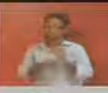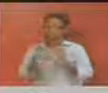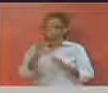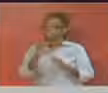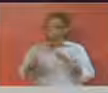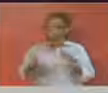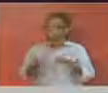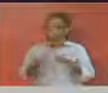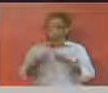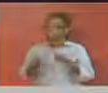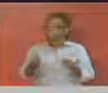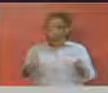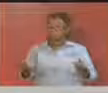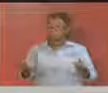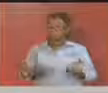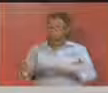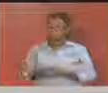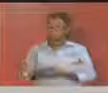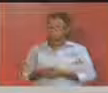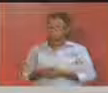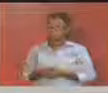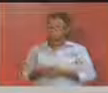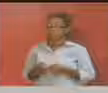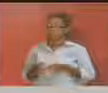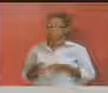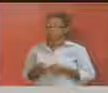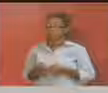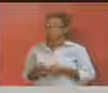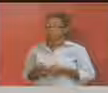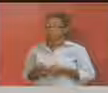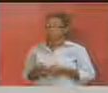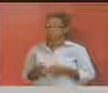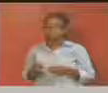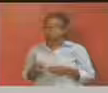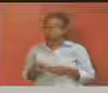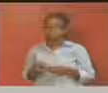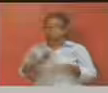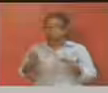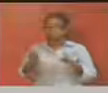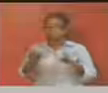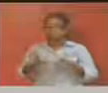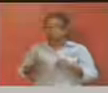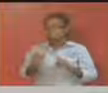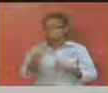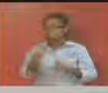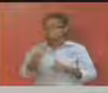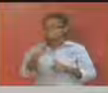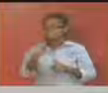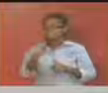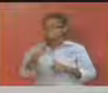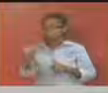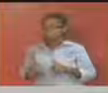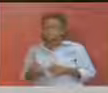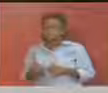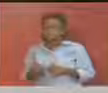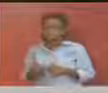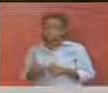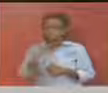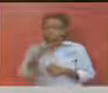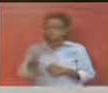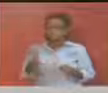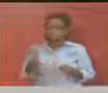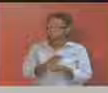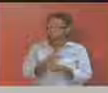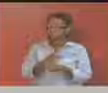around. And that is a significant risk for even AstraZeneca alone. Pfizer had an ongoing study in Argentina, I